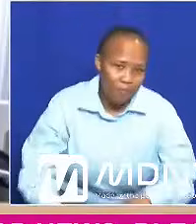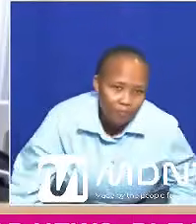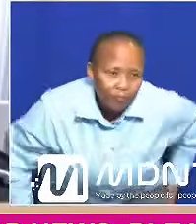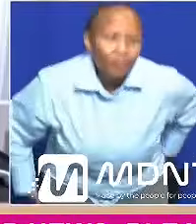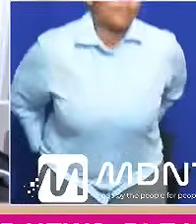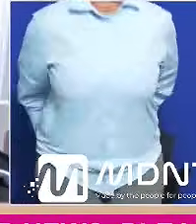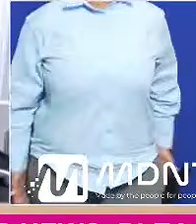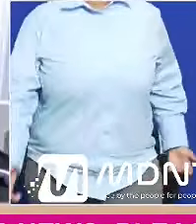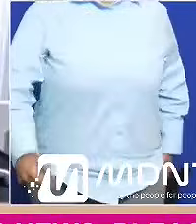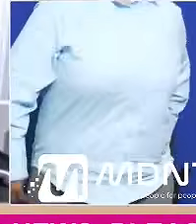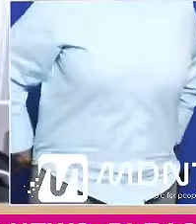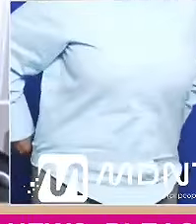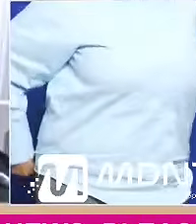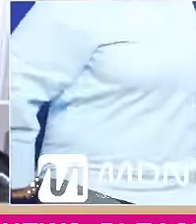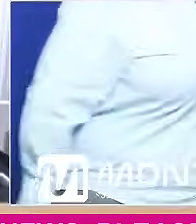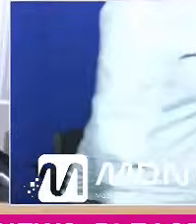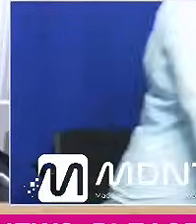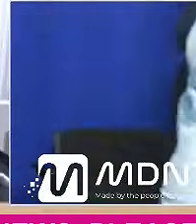the